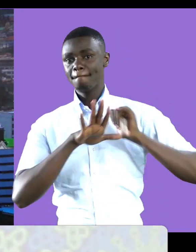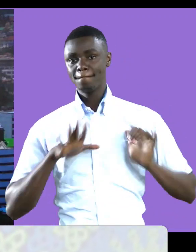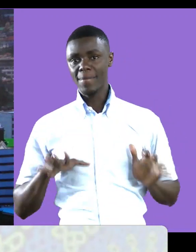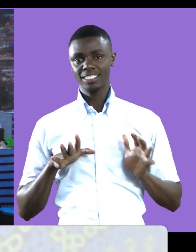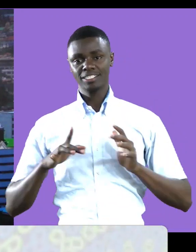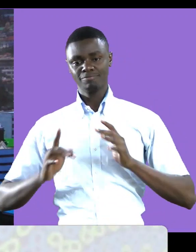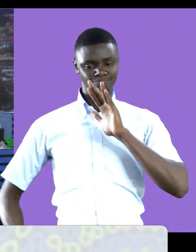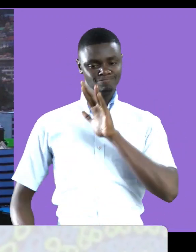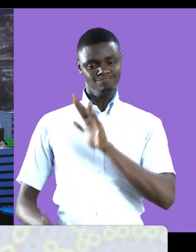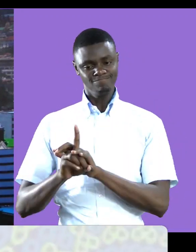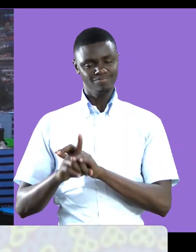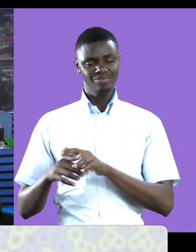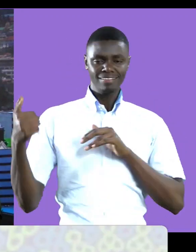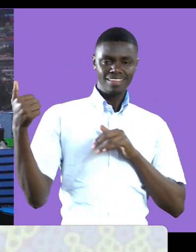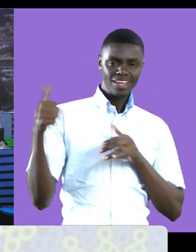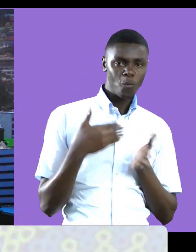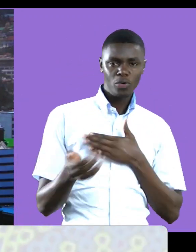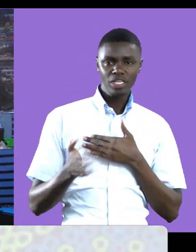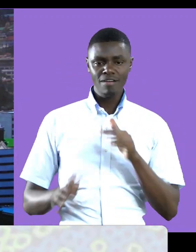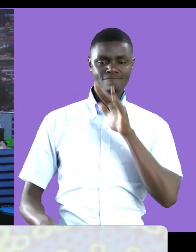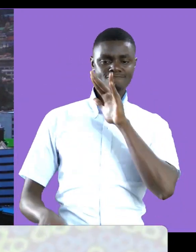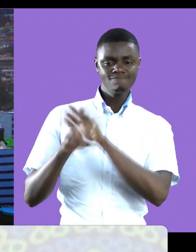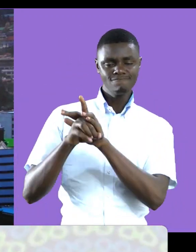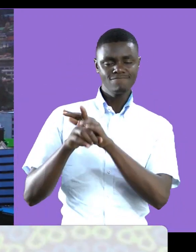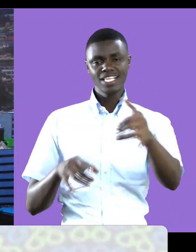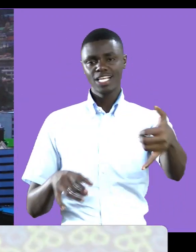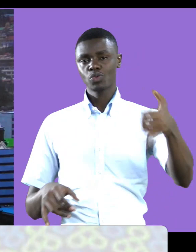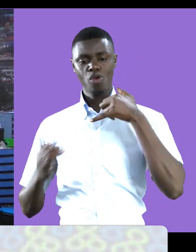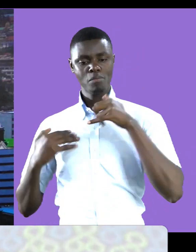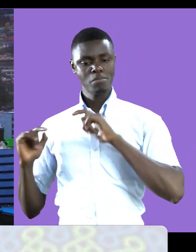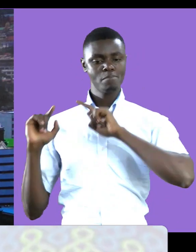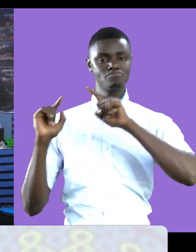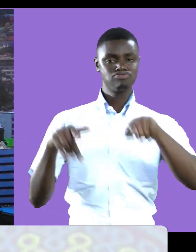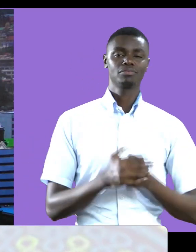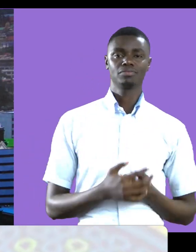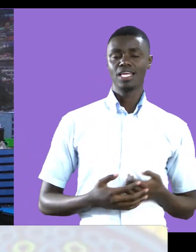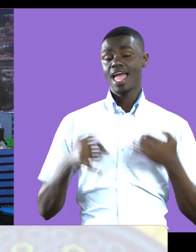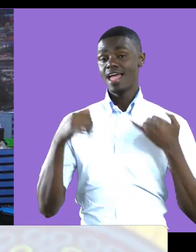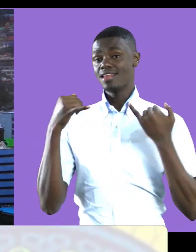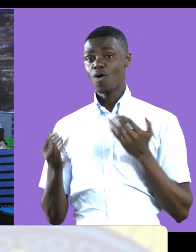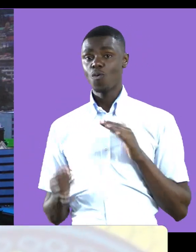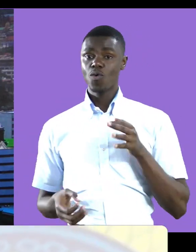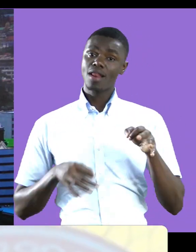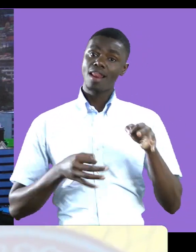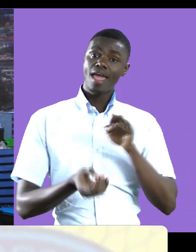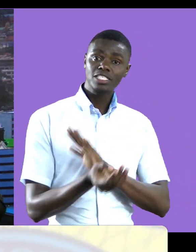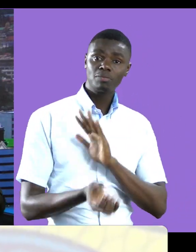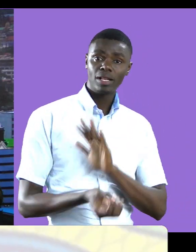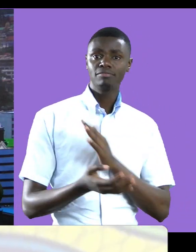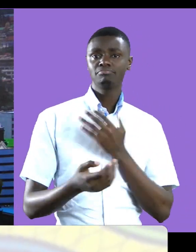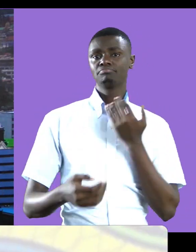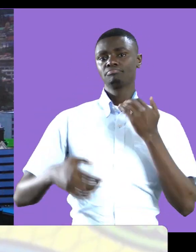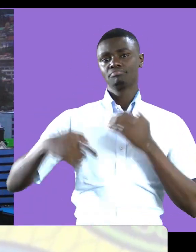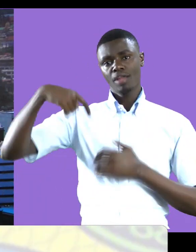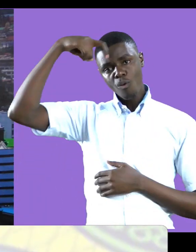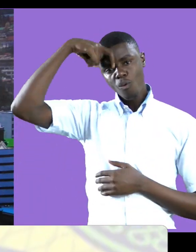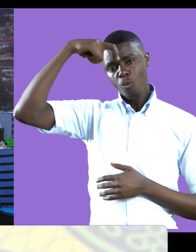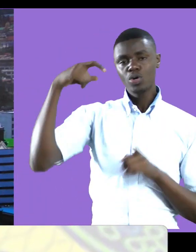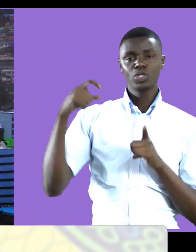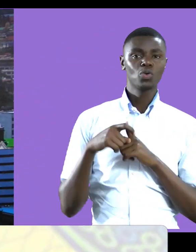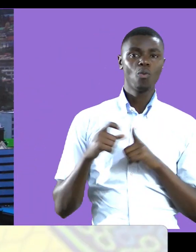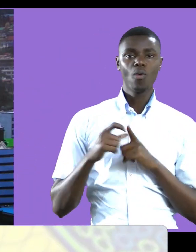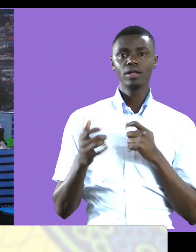to the to have some quotes arena to give you some words of wisdom. Our artist of the week, try to represent a